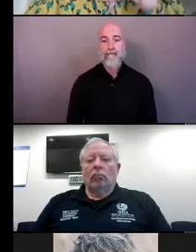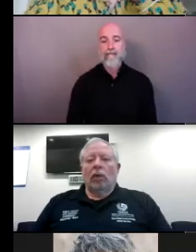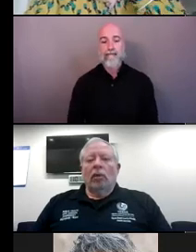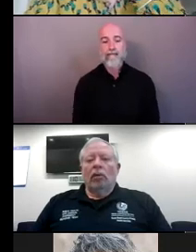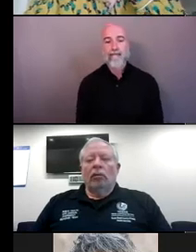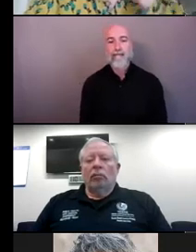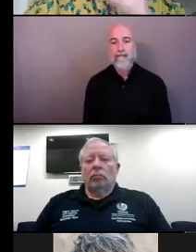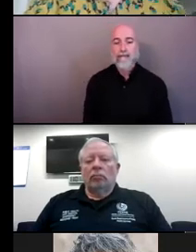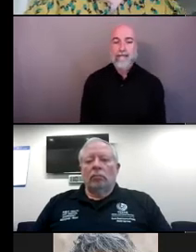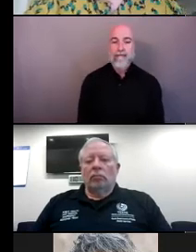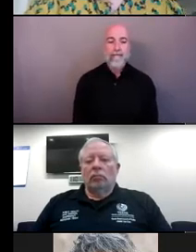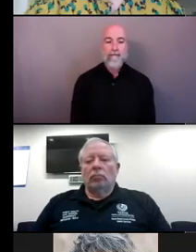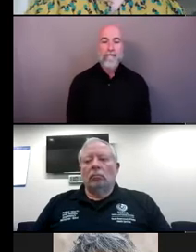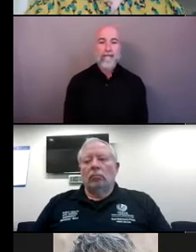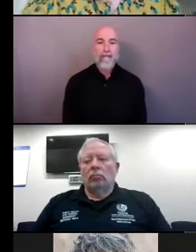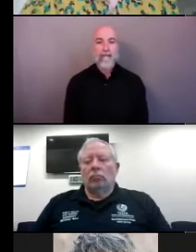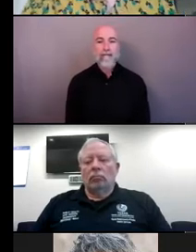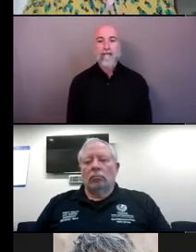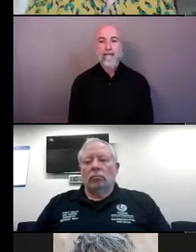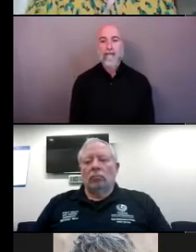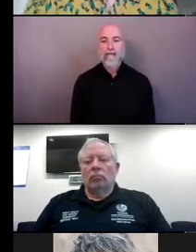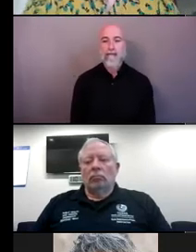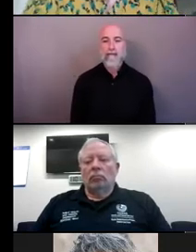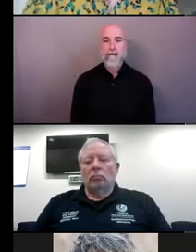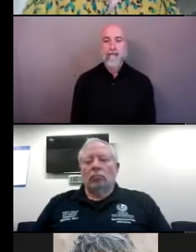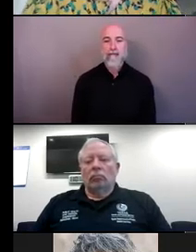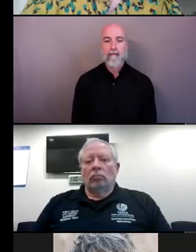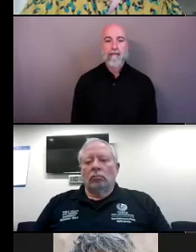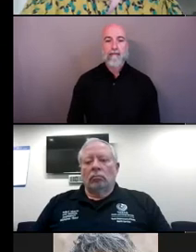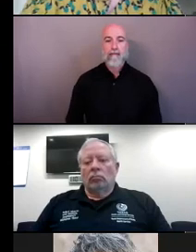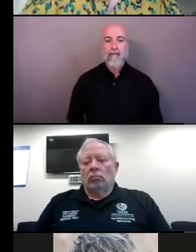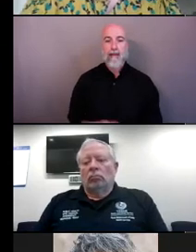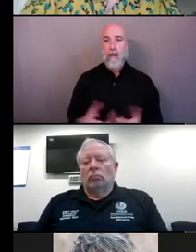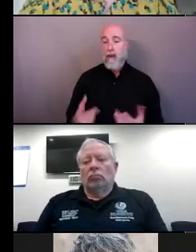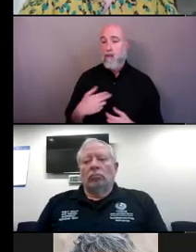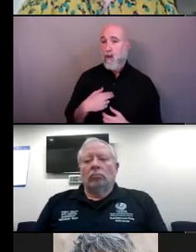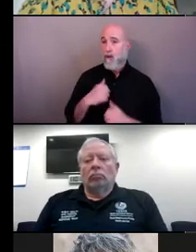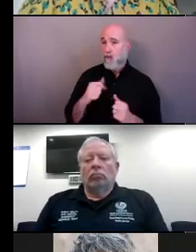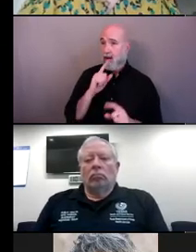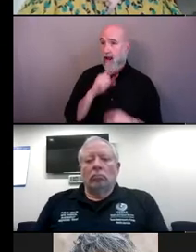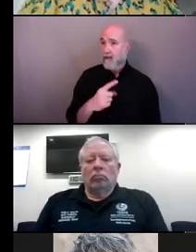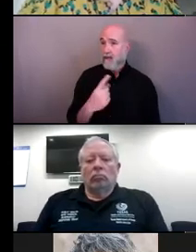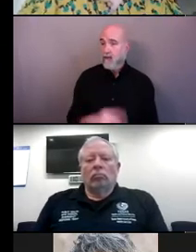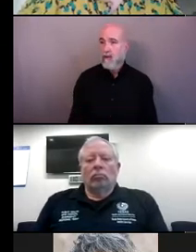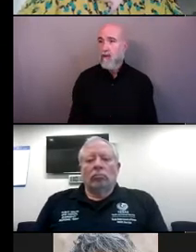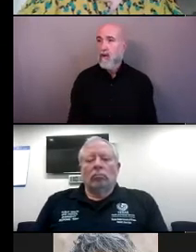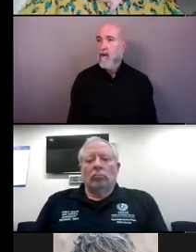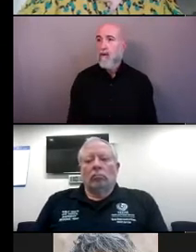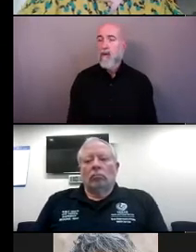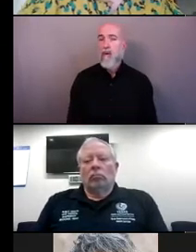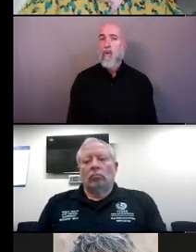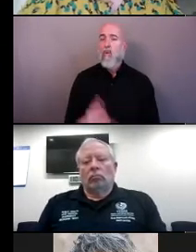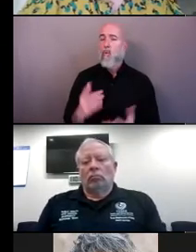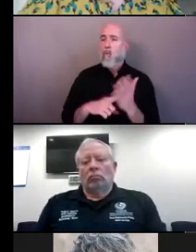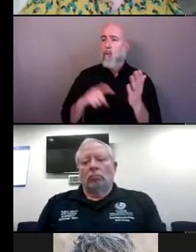And this is a general question. I think, oh, there it is. I scrolled away from it. Randy, you might be able to answer this as well. What should someone do